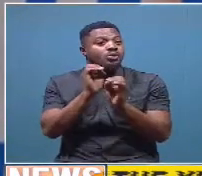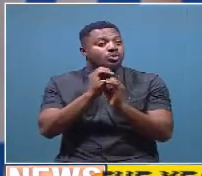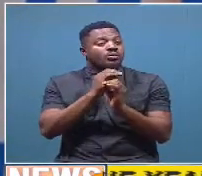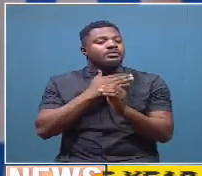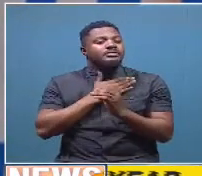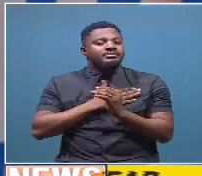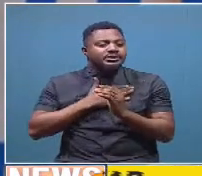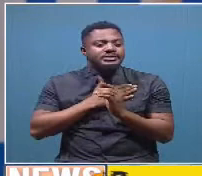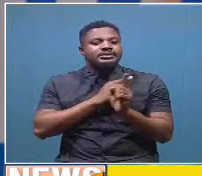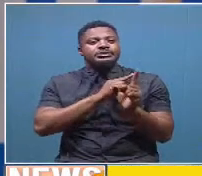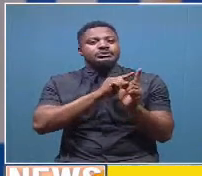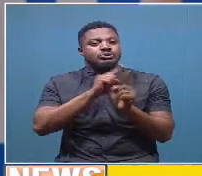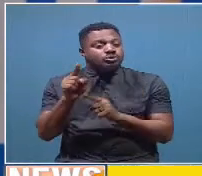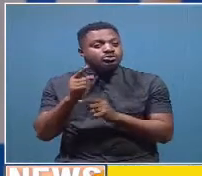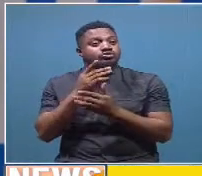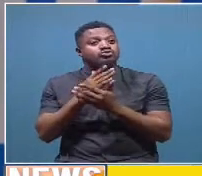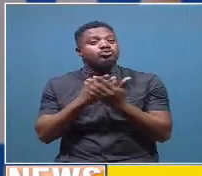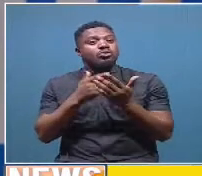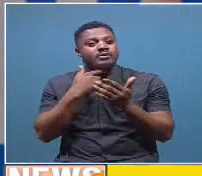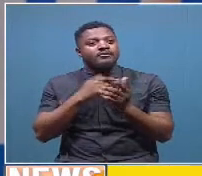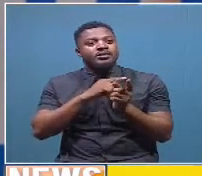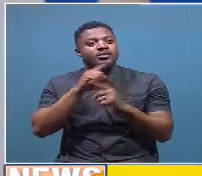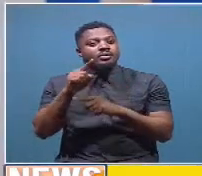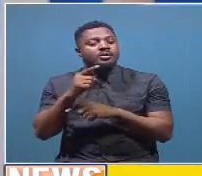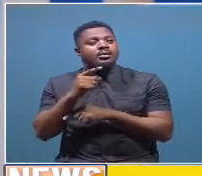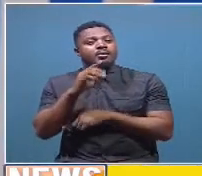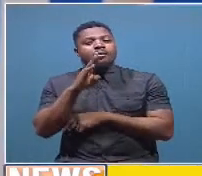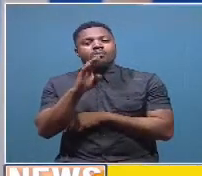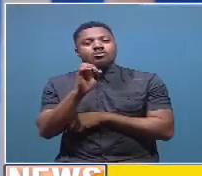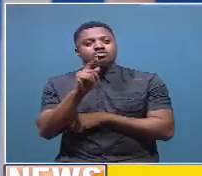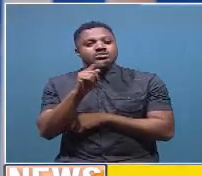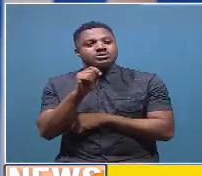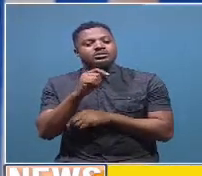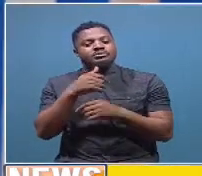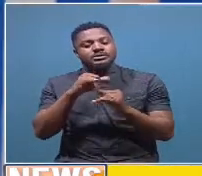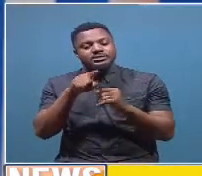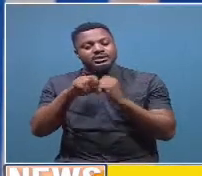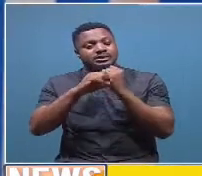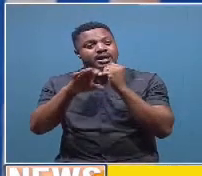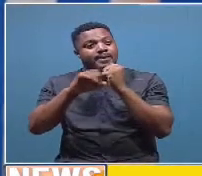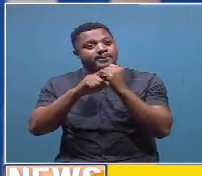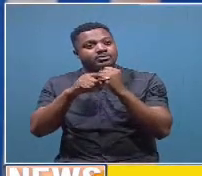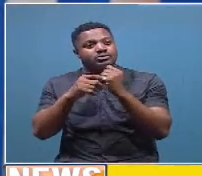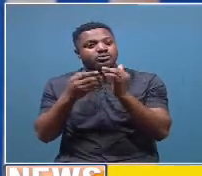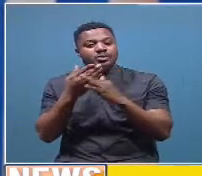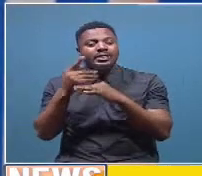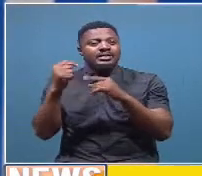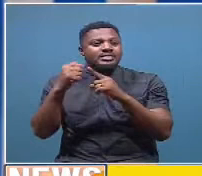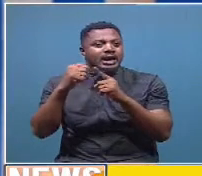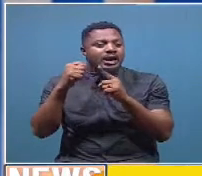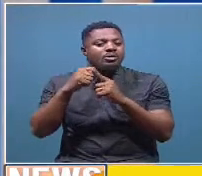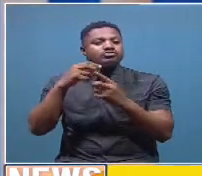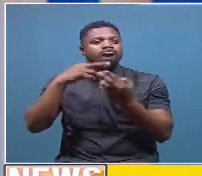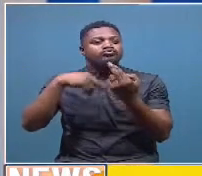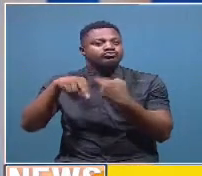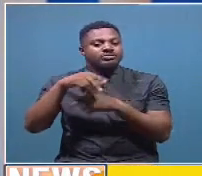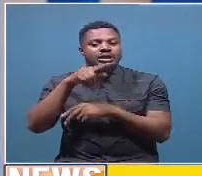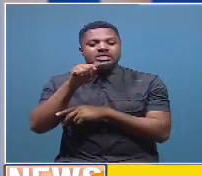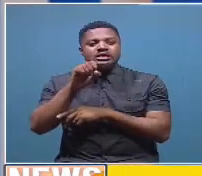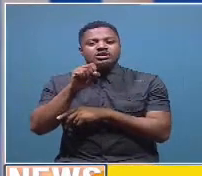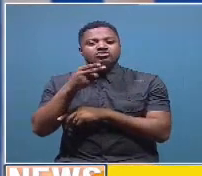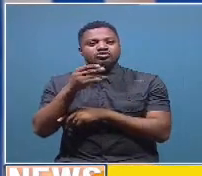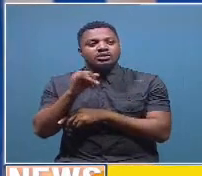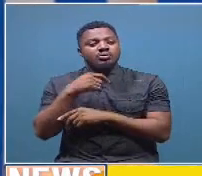the second dose, and those who have got to take their boosters. In this campaign through the town, through Teshimami,